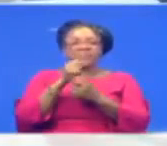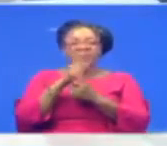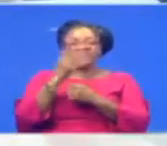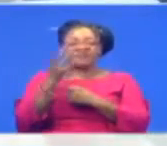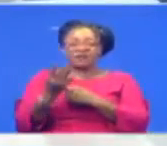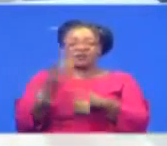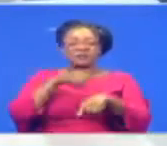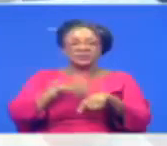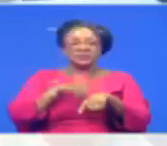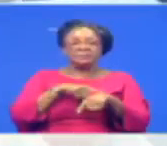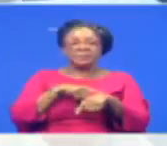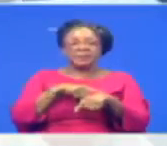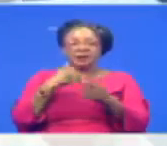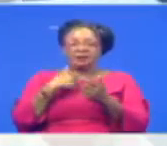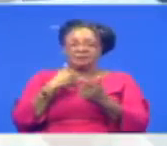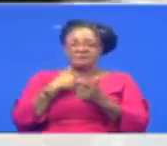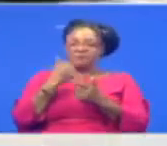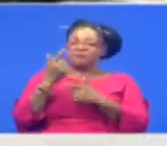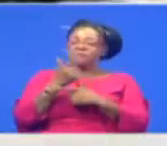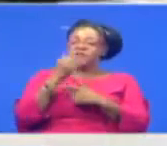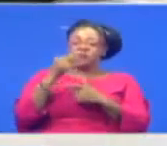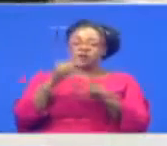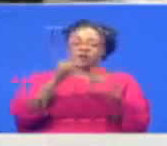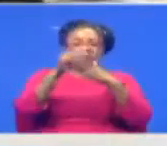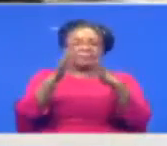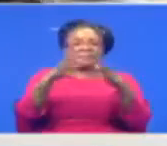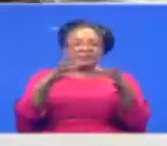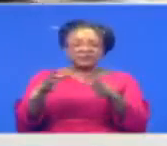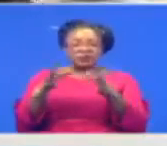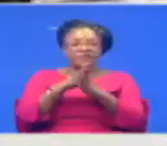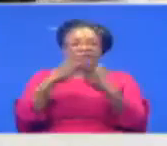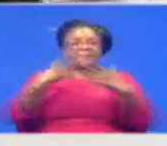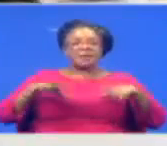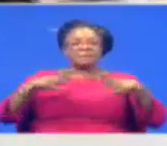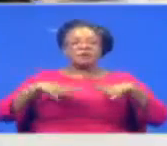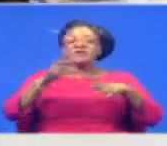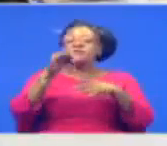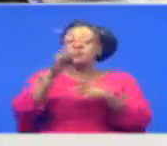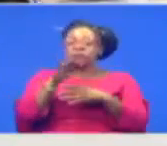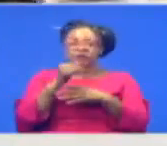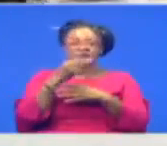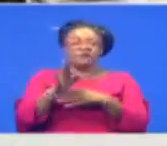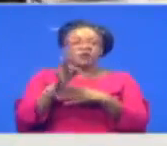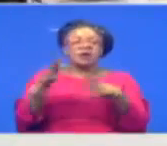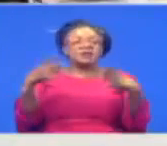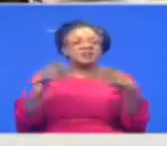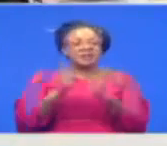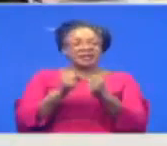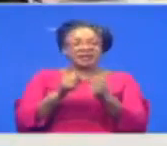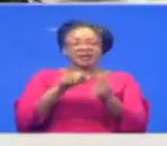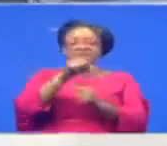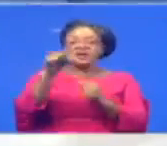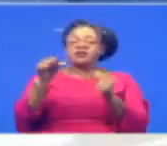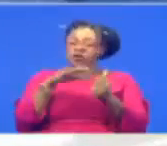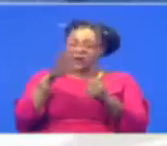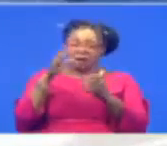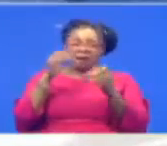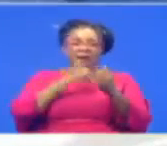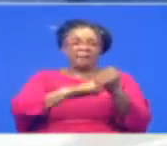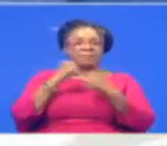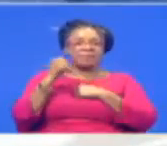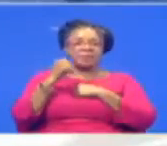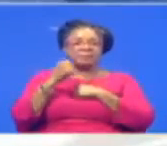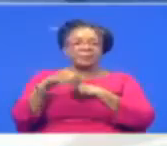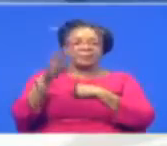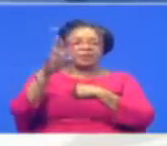after he blamed the region's ruling party, the Tigray People's Liberation Front, for attacking federal army camps. The United